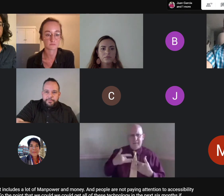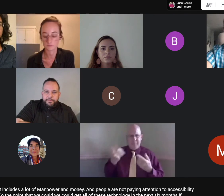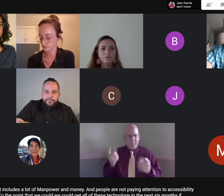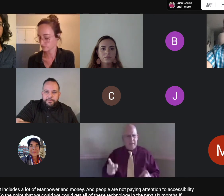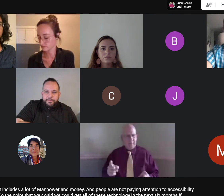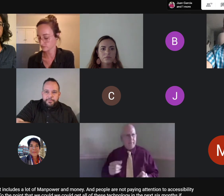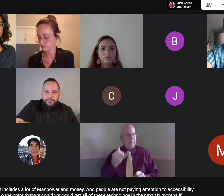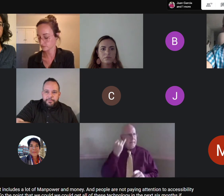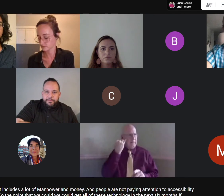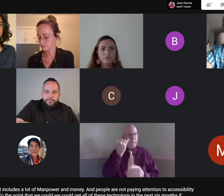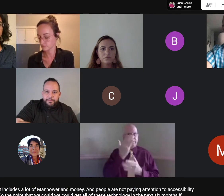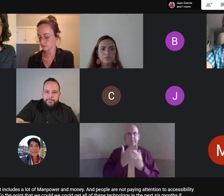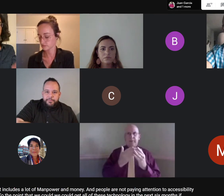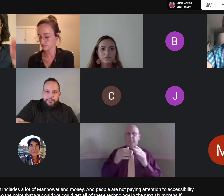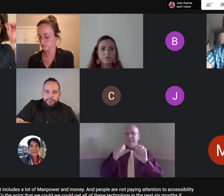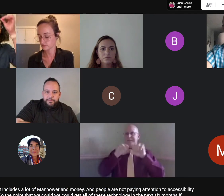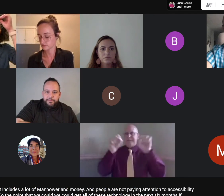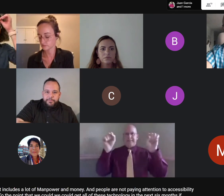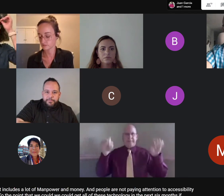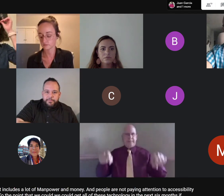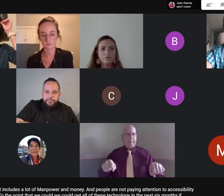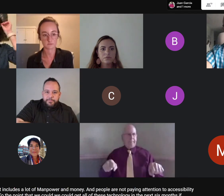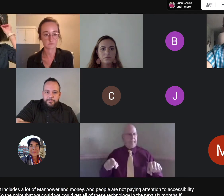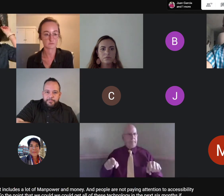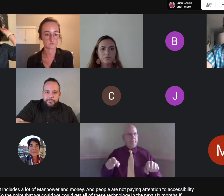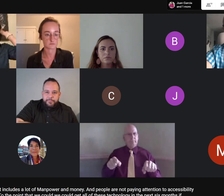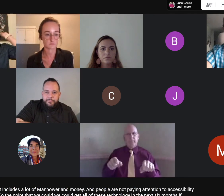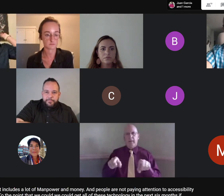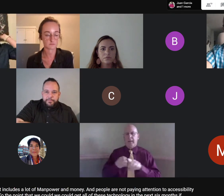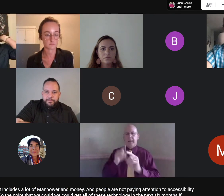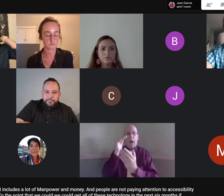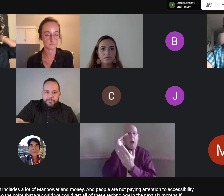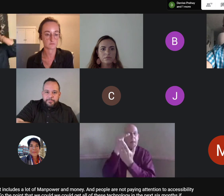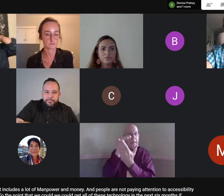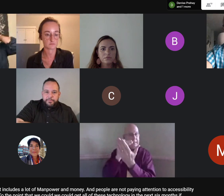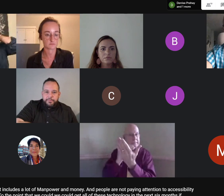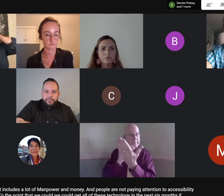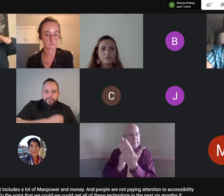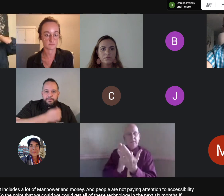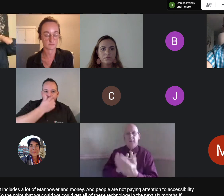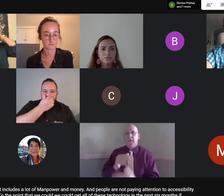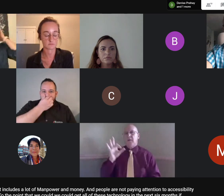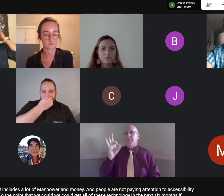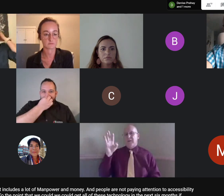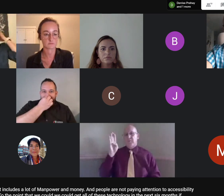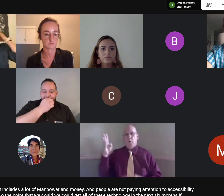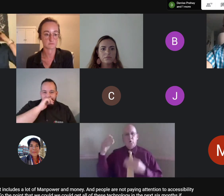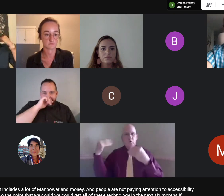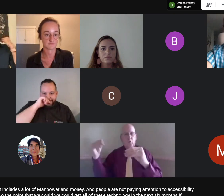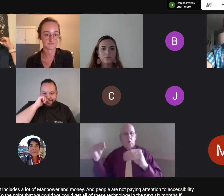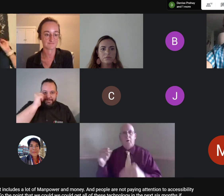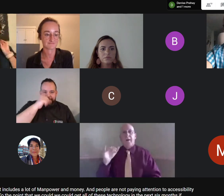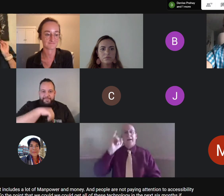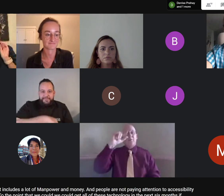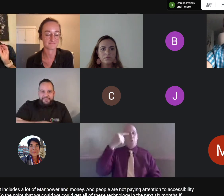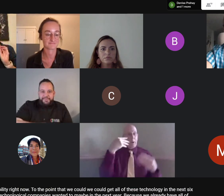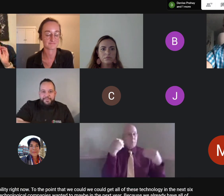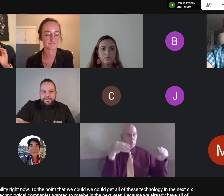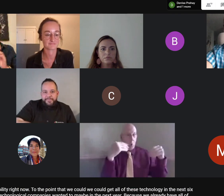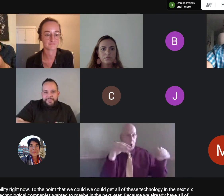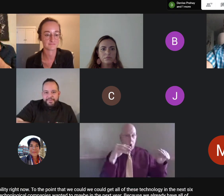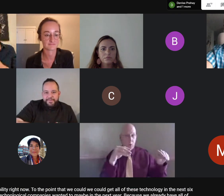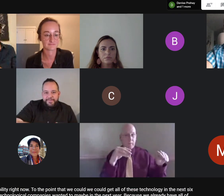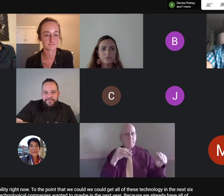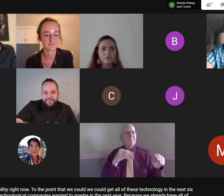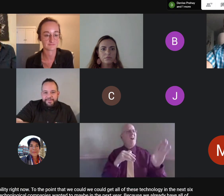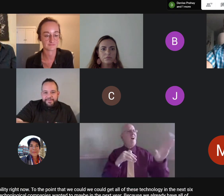sort of system like a Craigslist store or a Facebook store or an Instagram store, and you say,